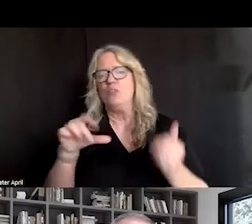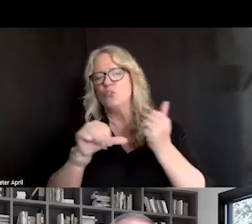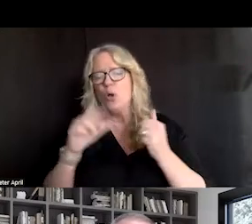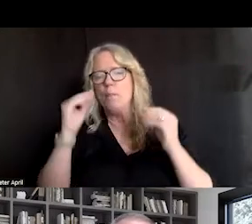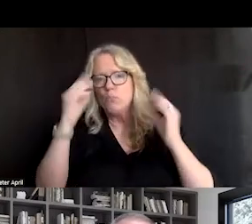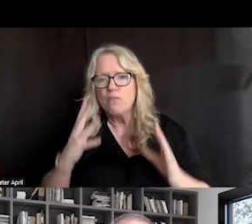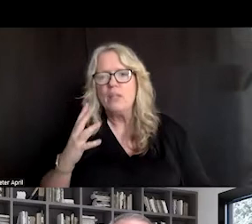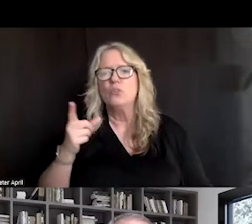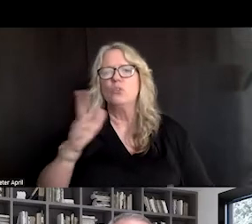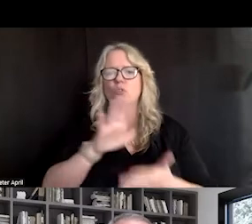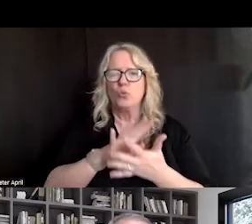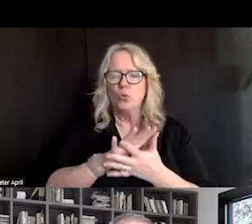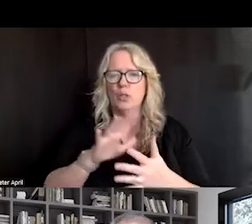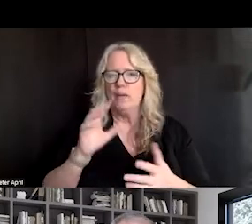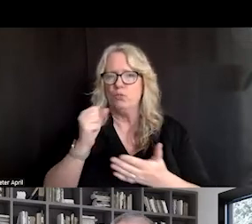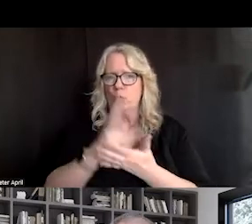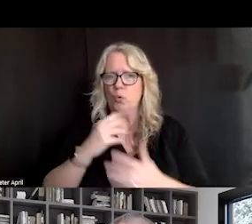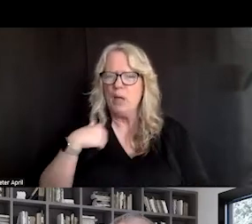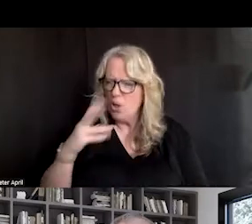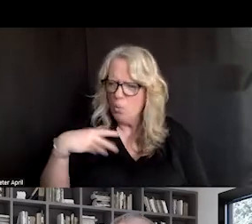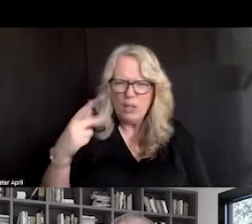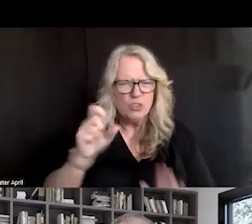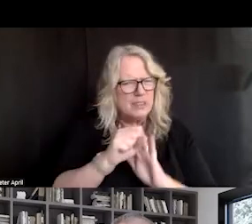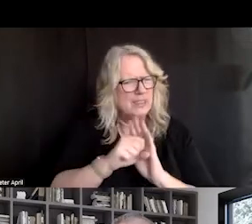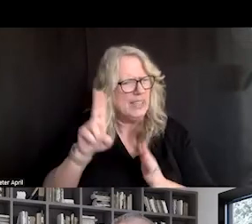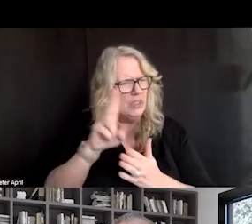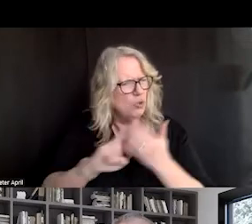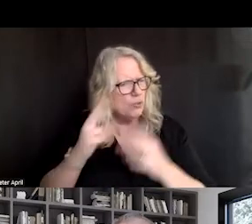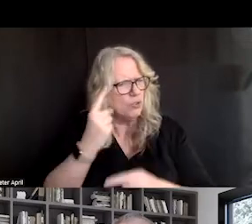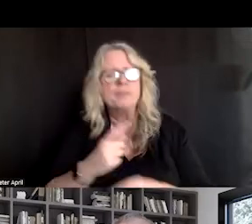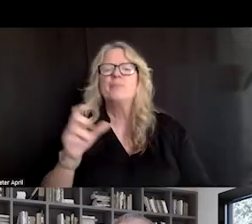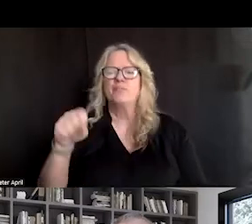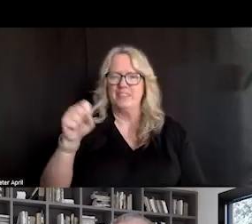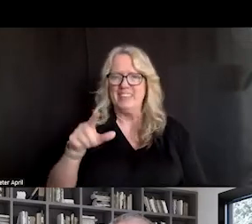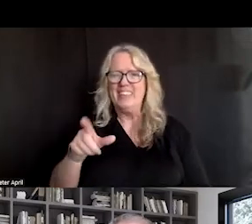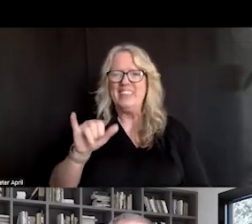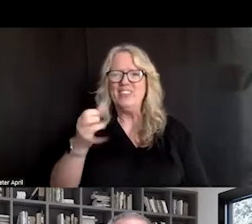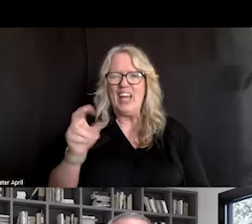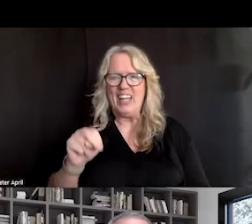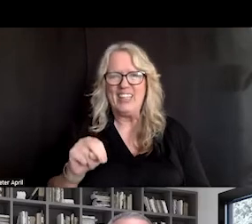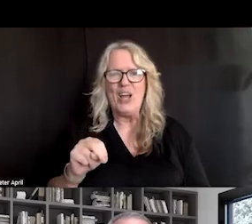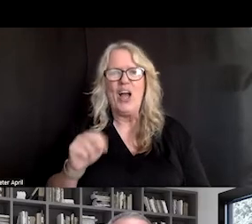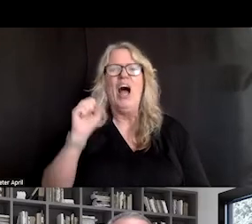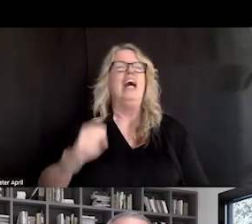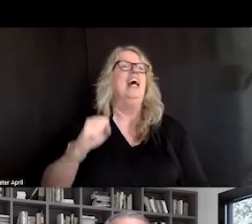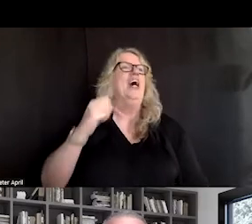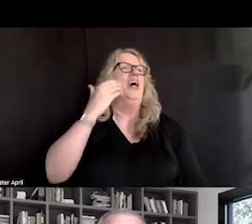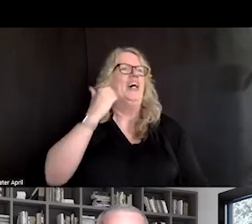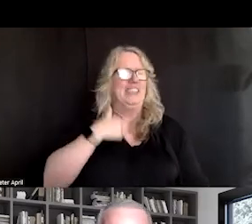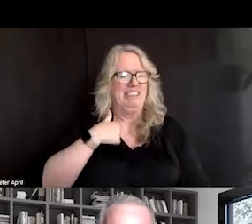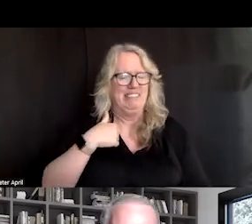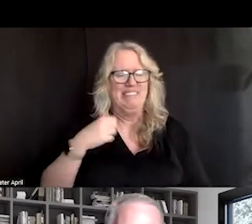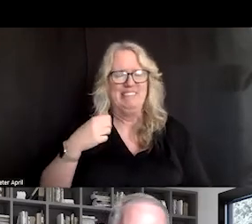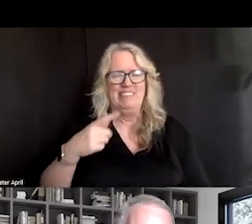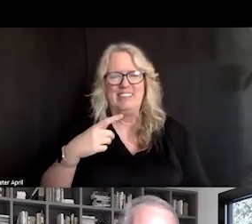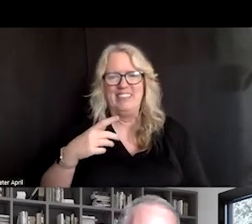Work at Washington State University, Jen? UW. Oh boy, I just walked right into that one. Yeah,